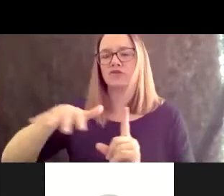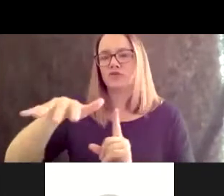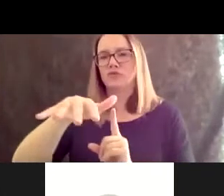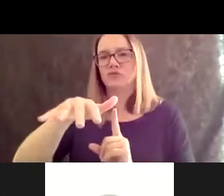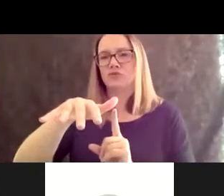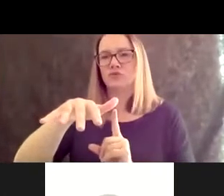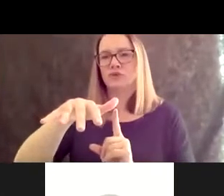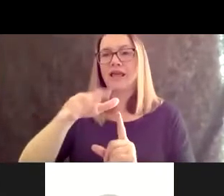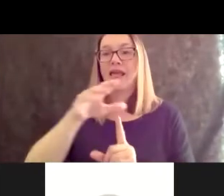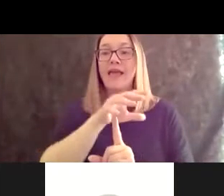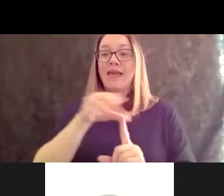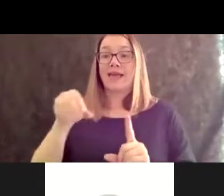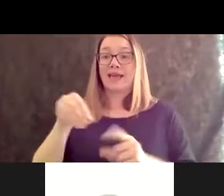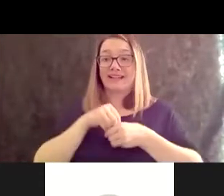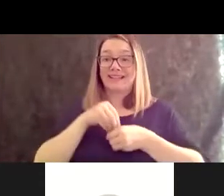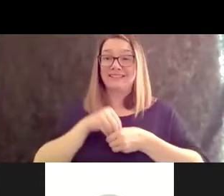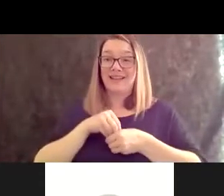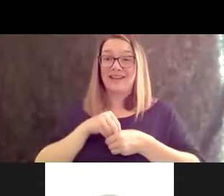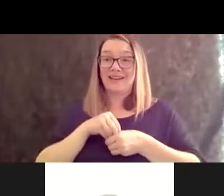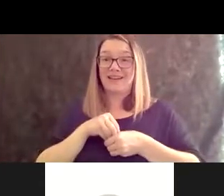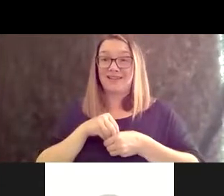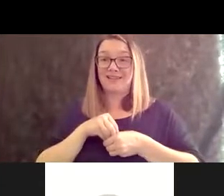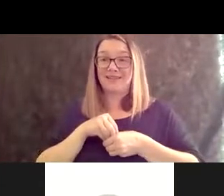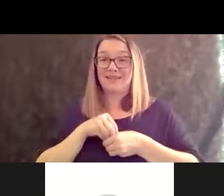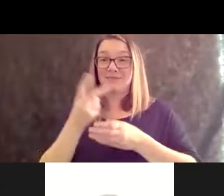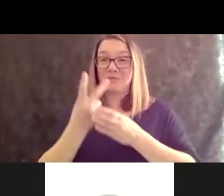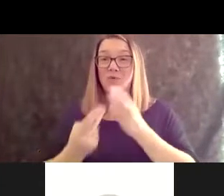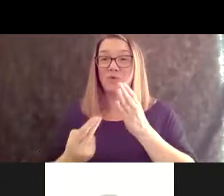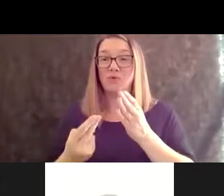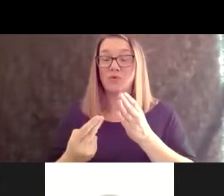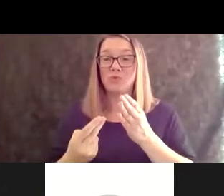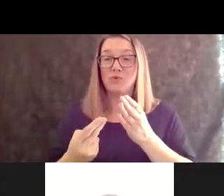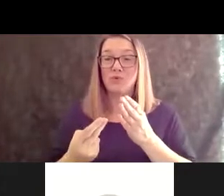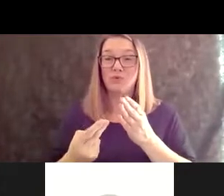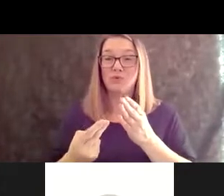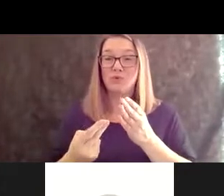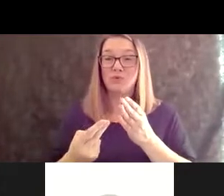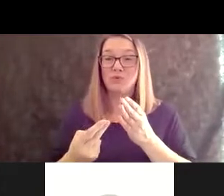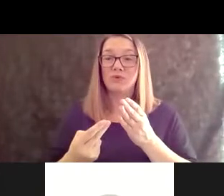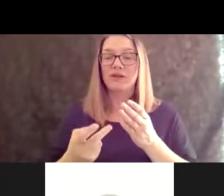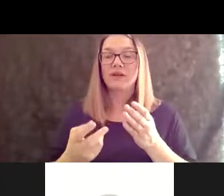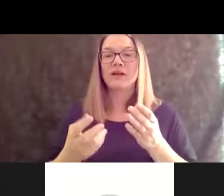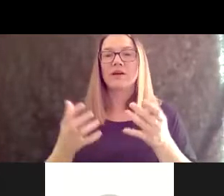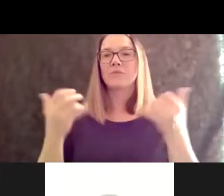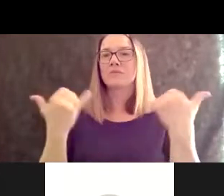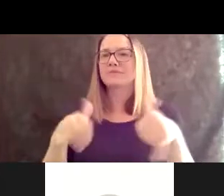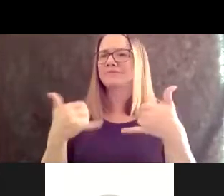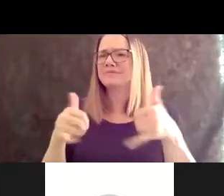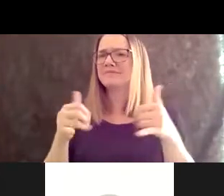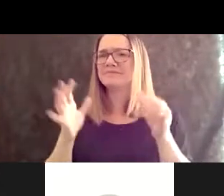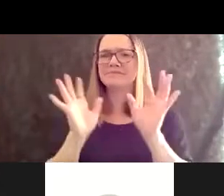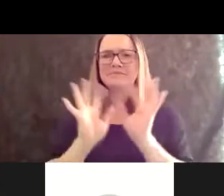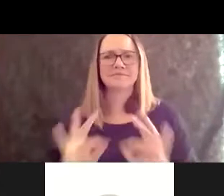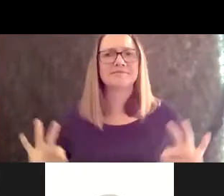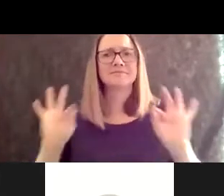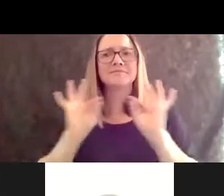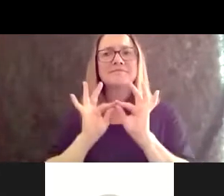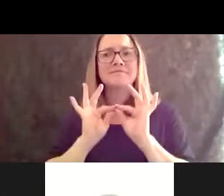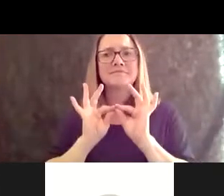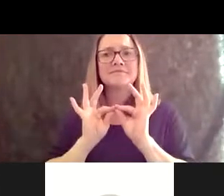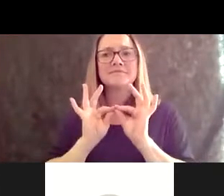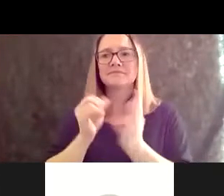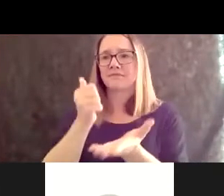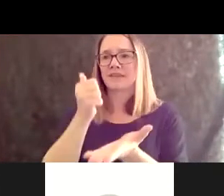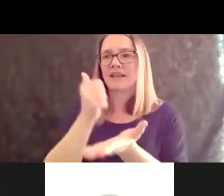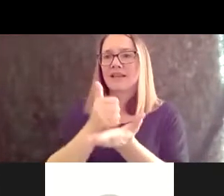inside of you. So there's so much to be said in playing that it helps how we